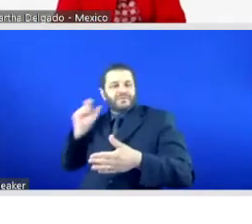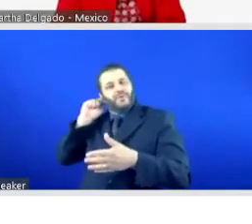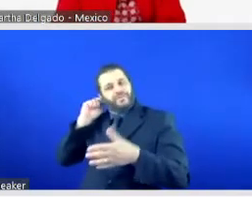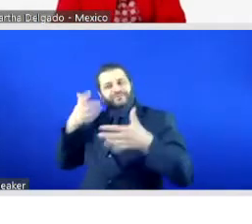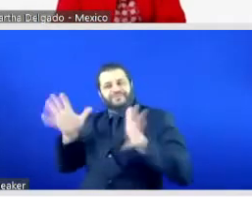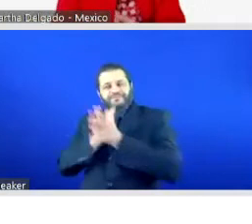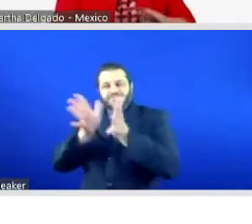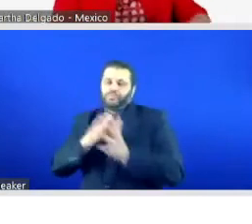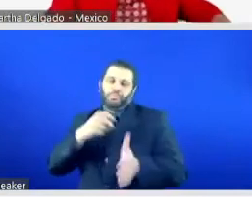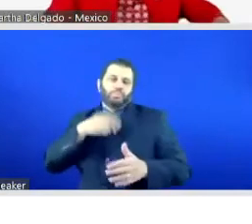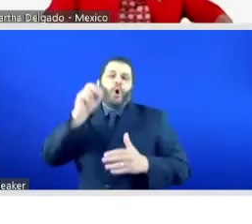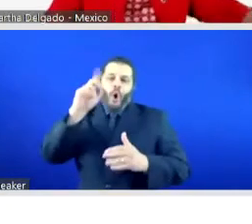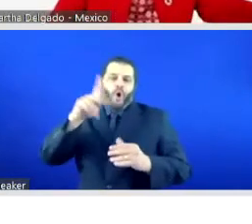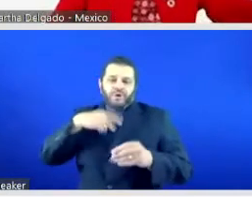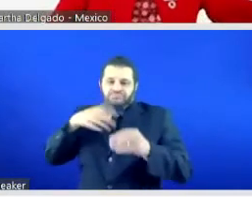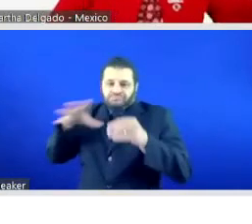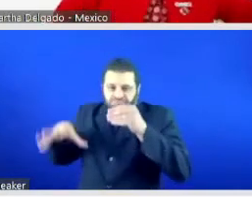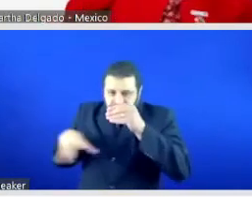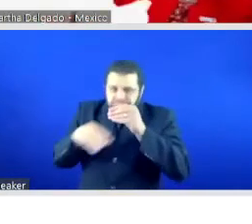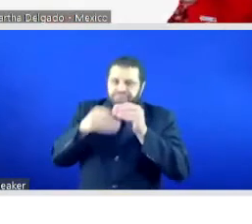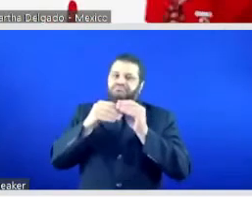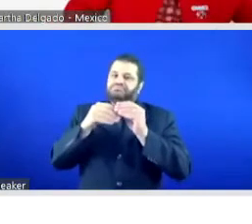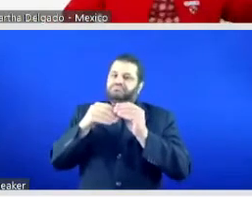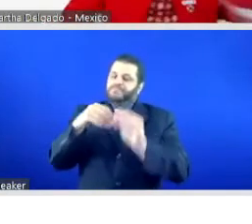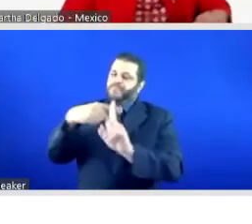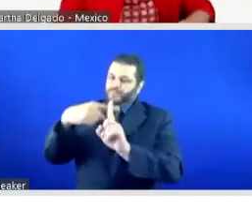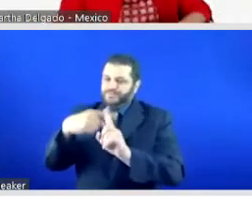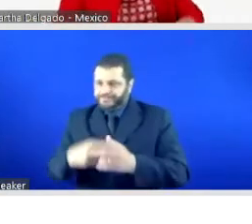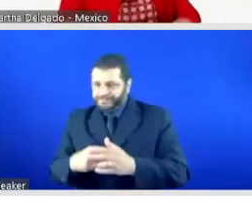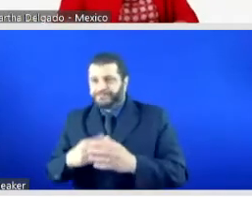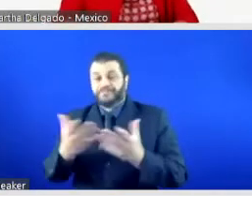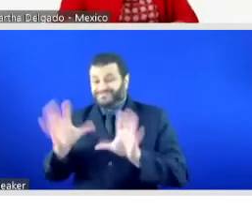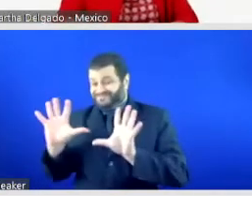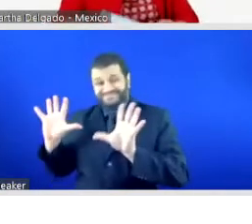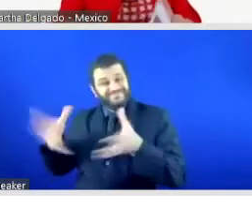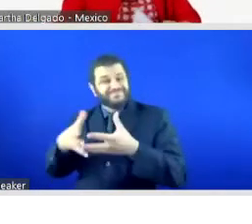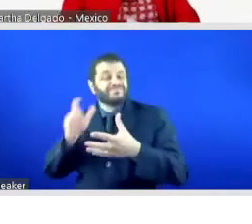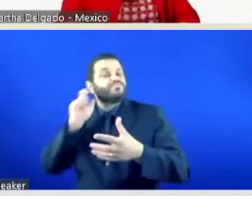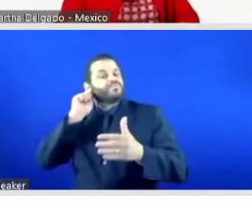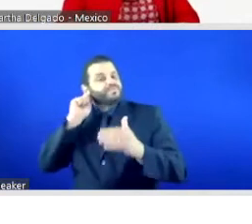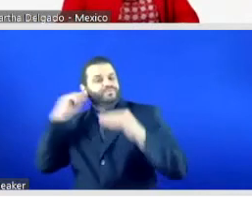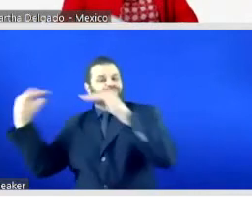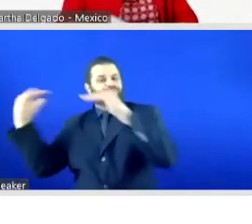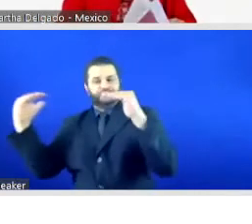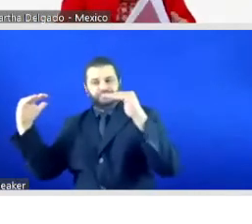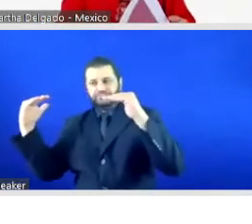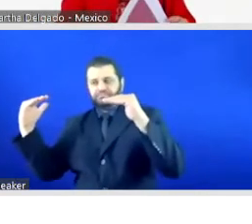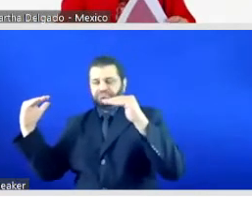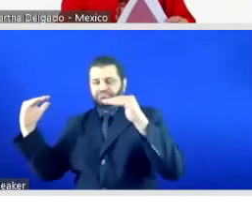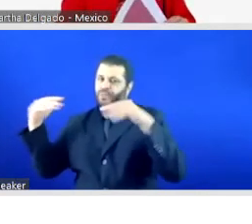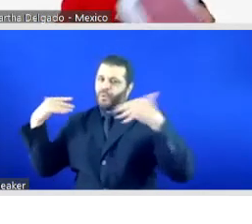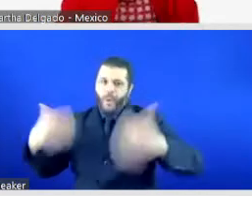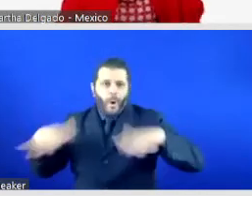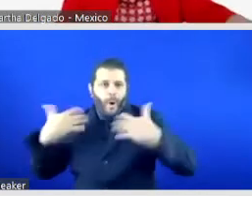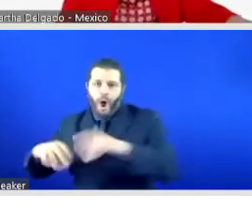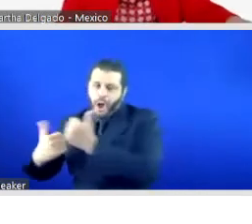for indigenous women, for women in the rural areas, and for even the youth. And I'm really so glad today that Jennifer talked about